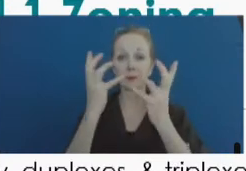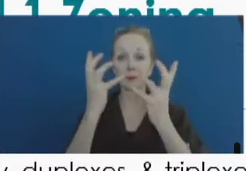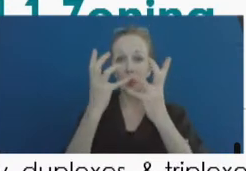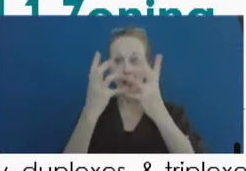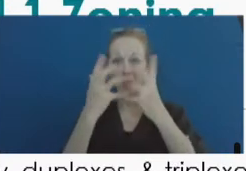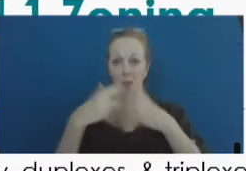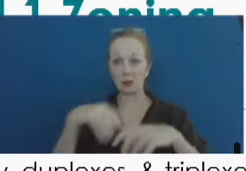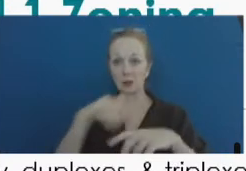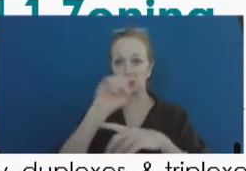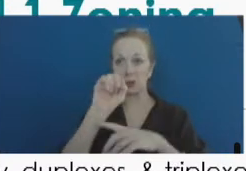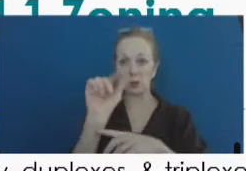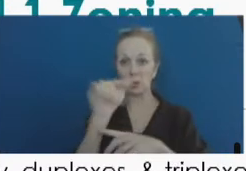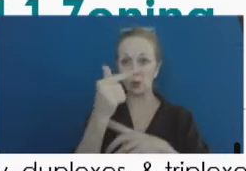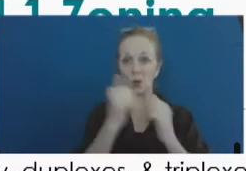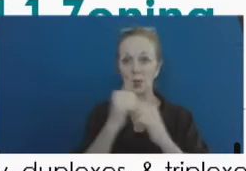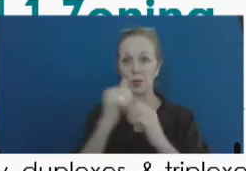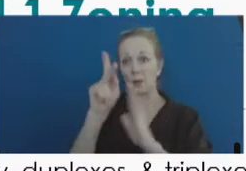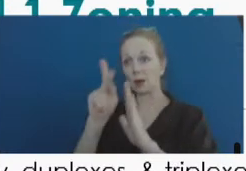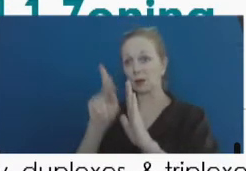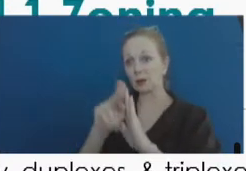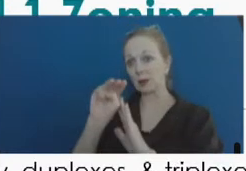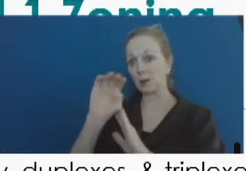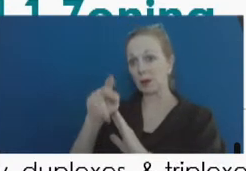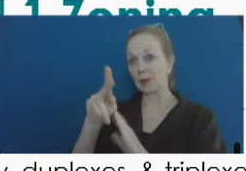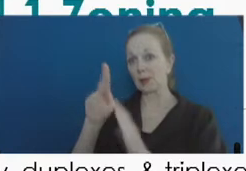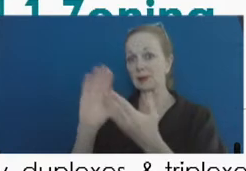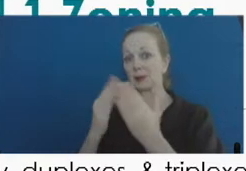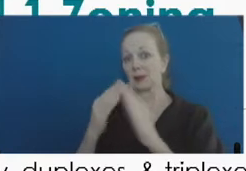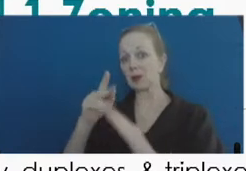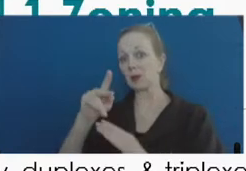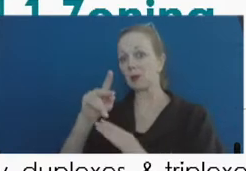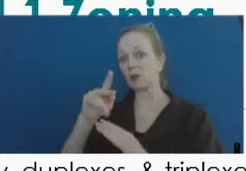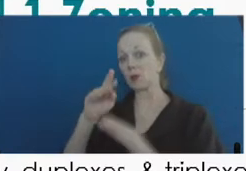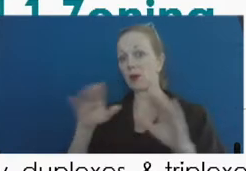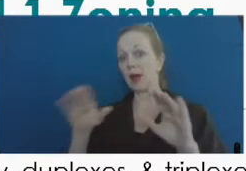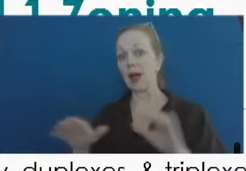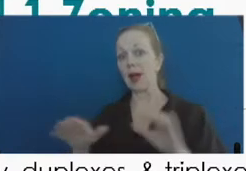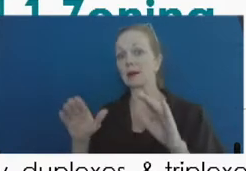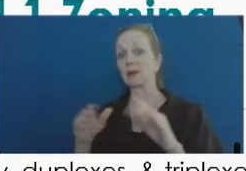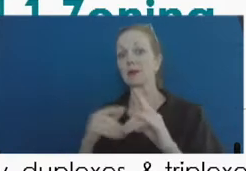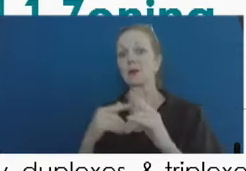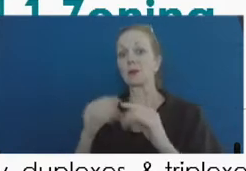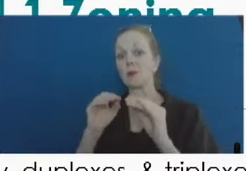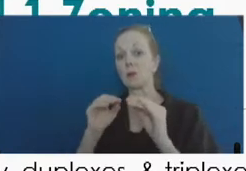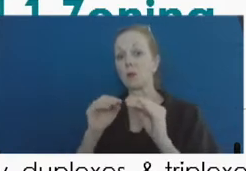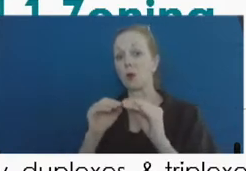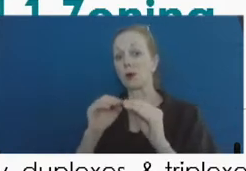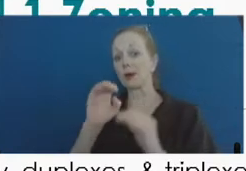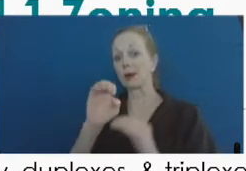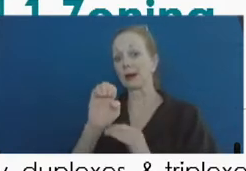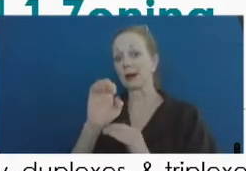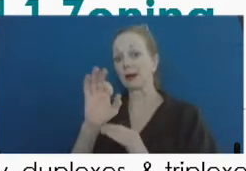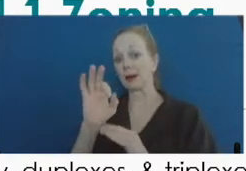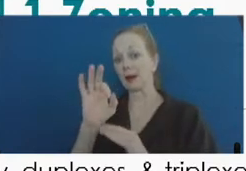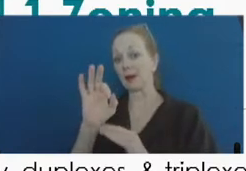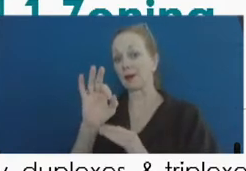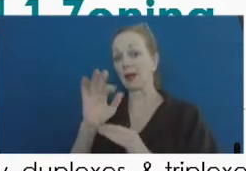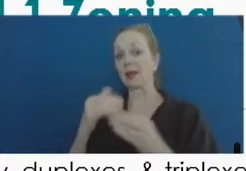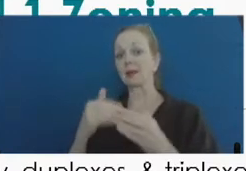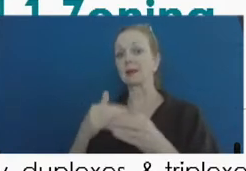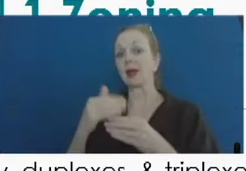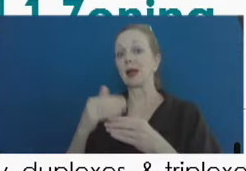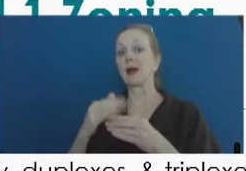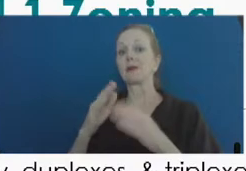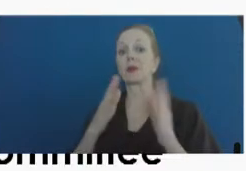policy map. And so at that point, the city proactively will be adding more of ENF, but that will be after the area planning process